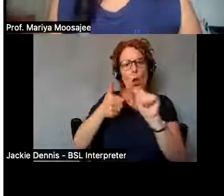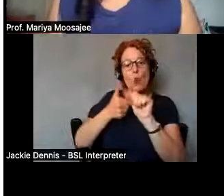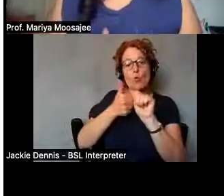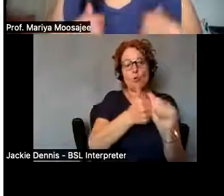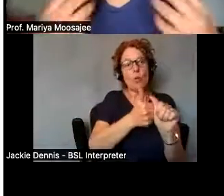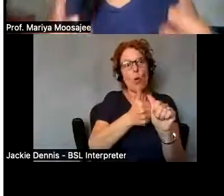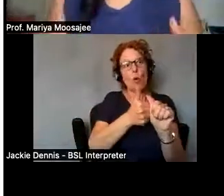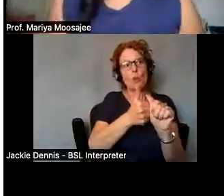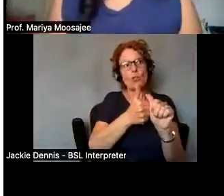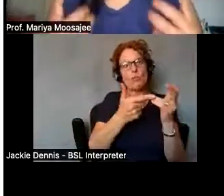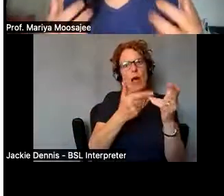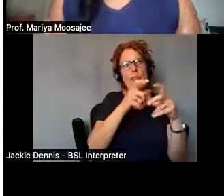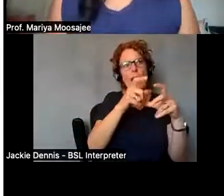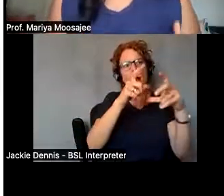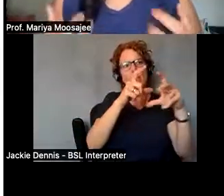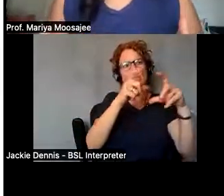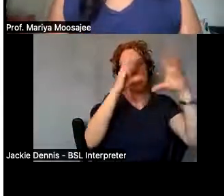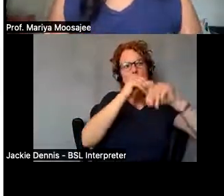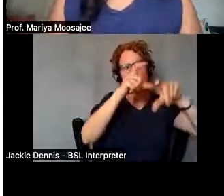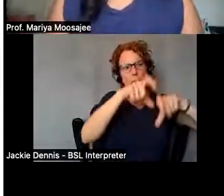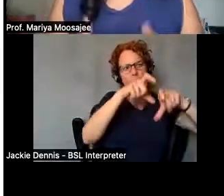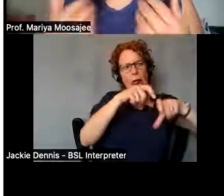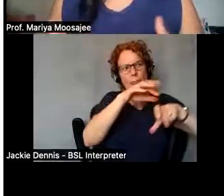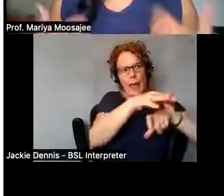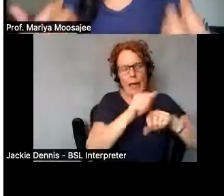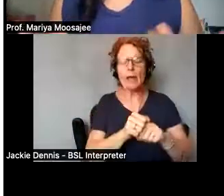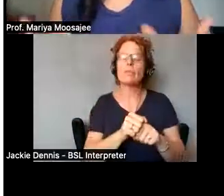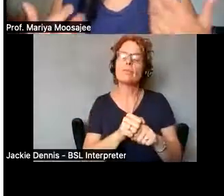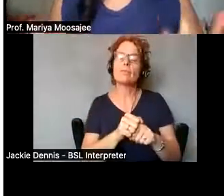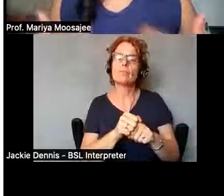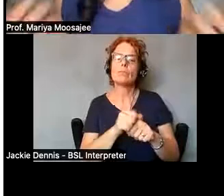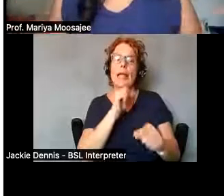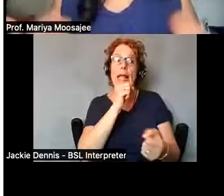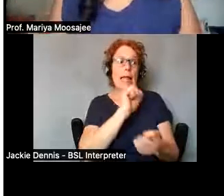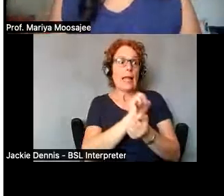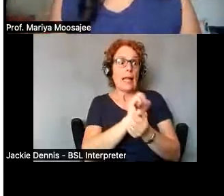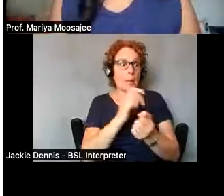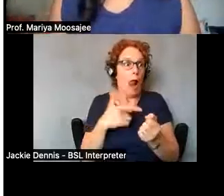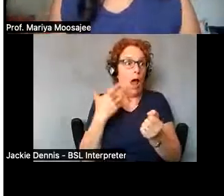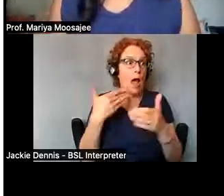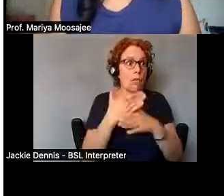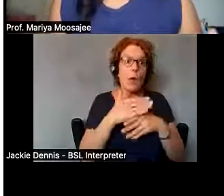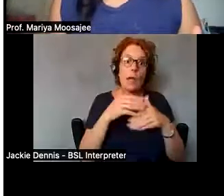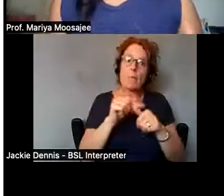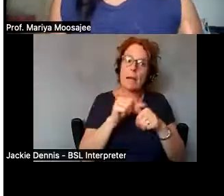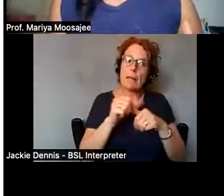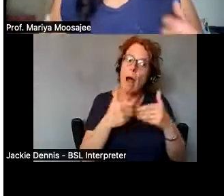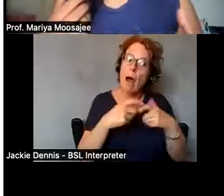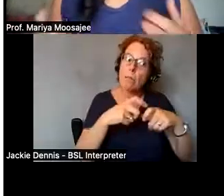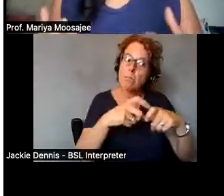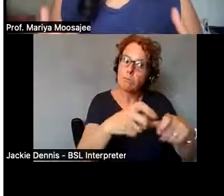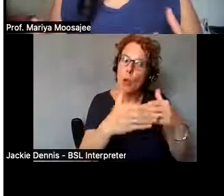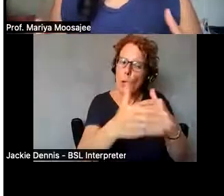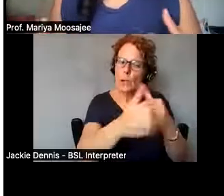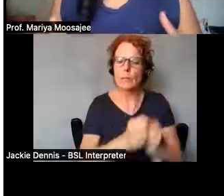cells, releasing, the right factors, etc., to keep the cells alive and working better. We